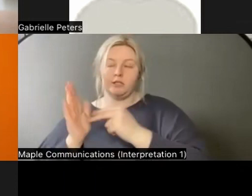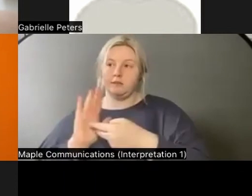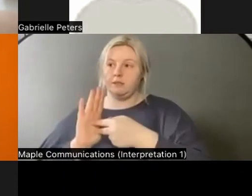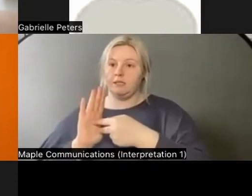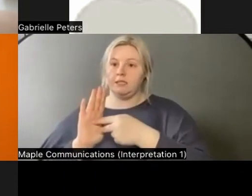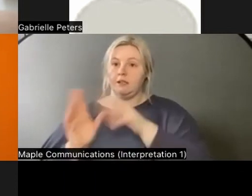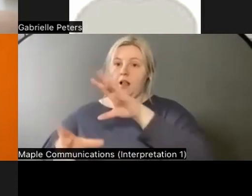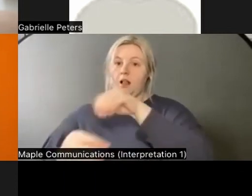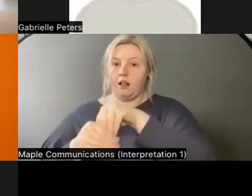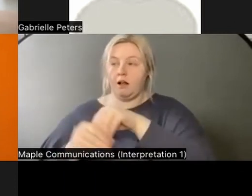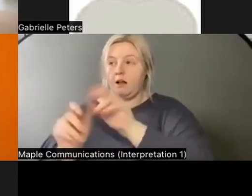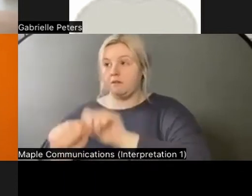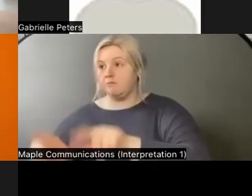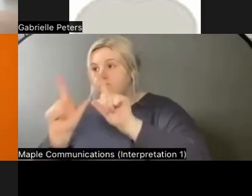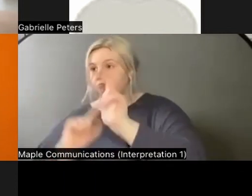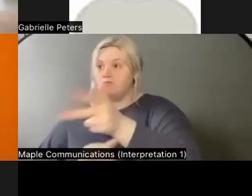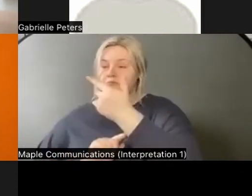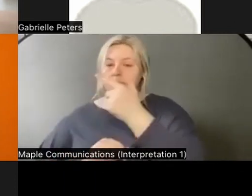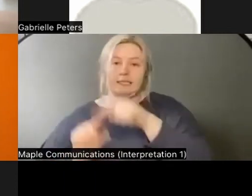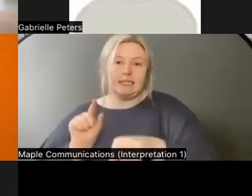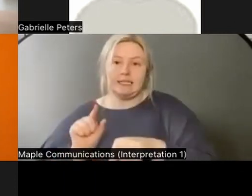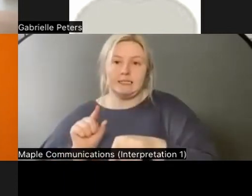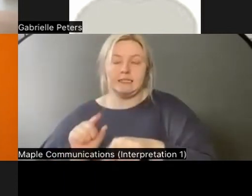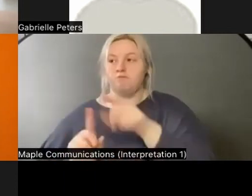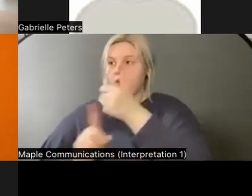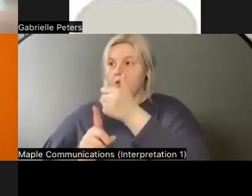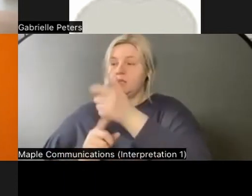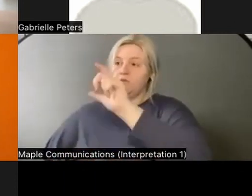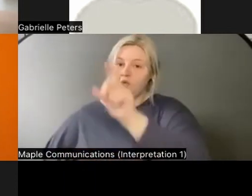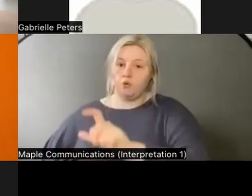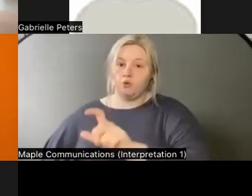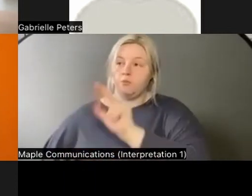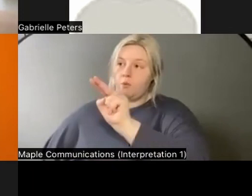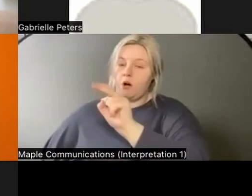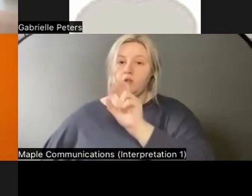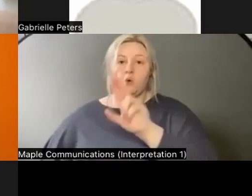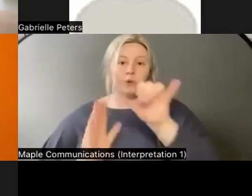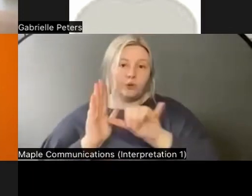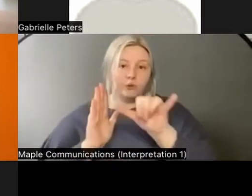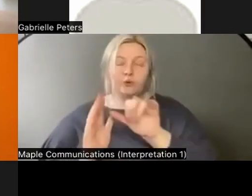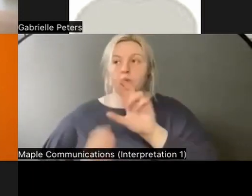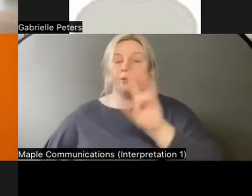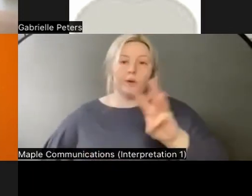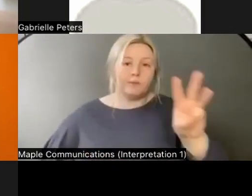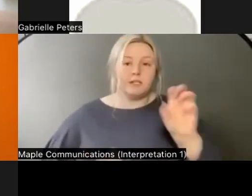either on the Zoom platform or on YouTube or the website.